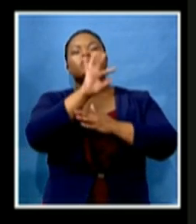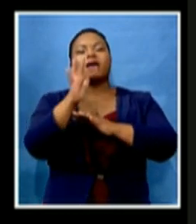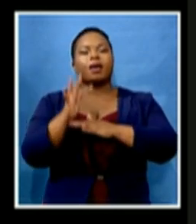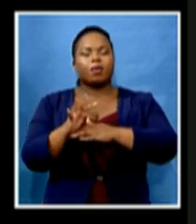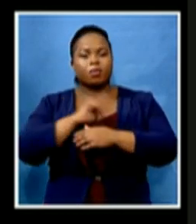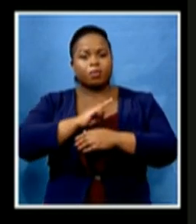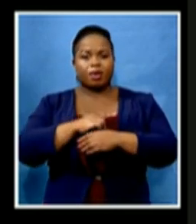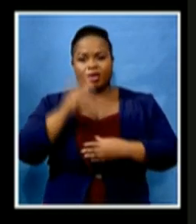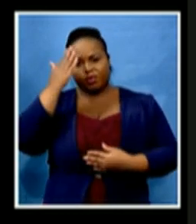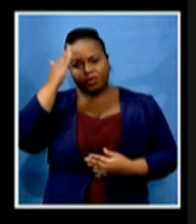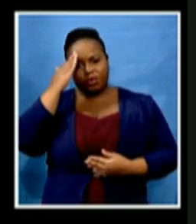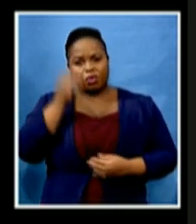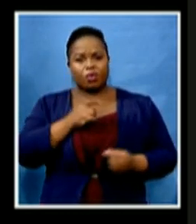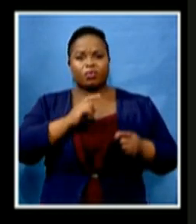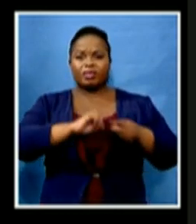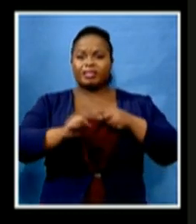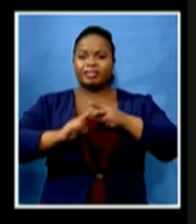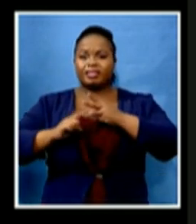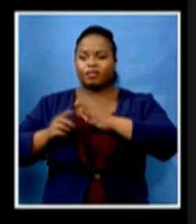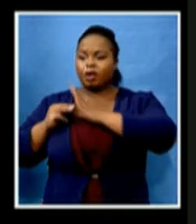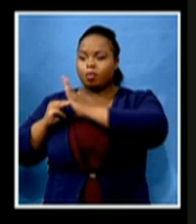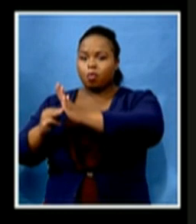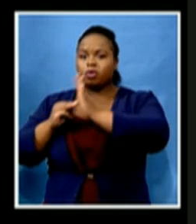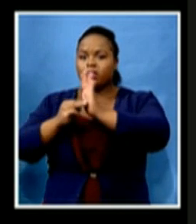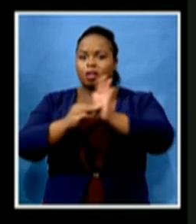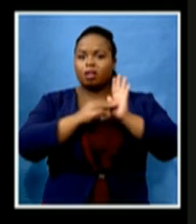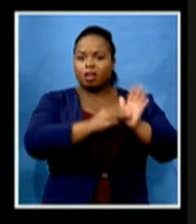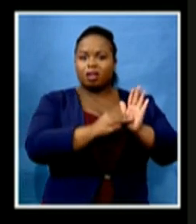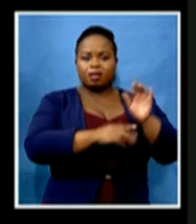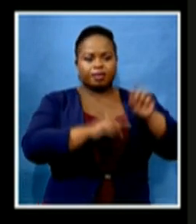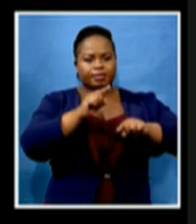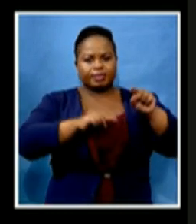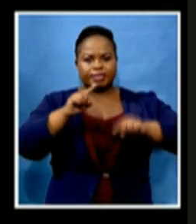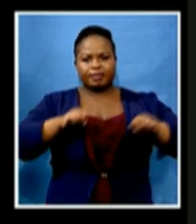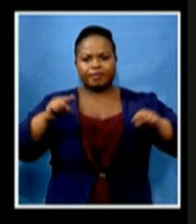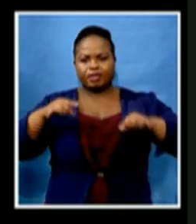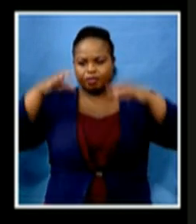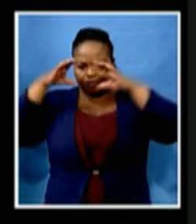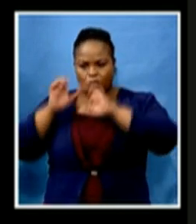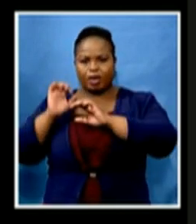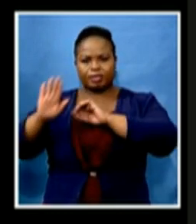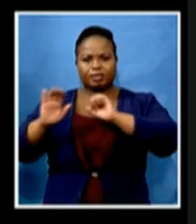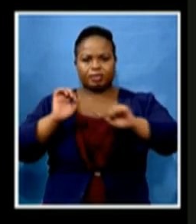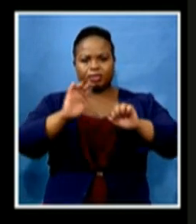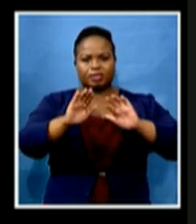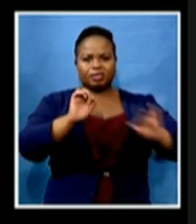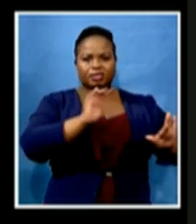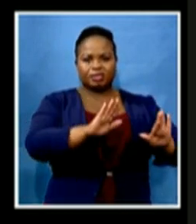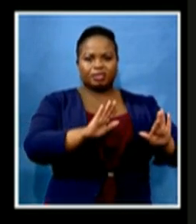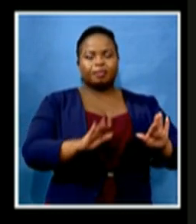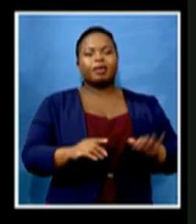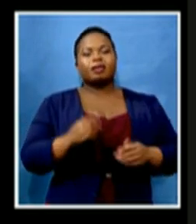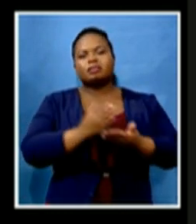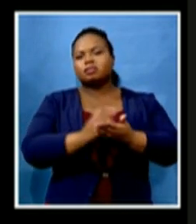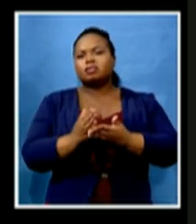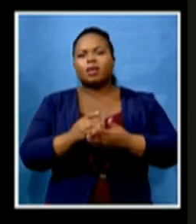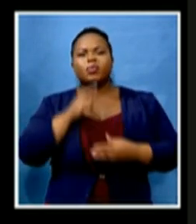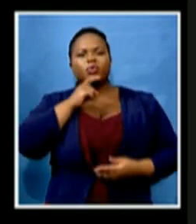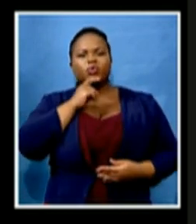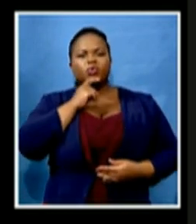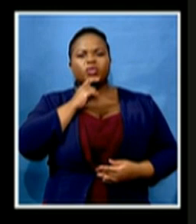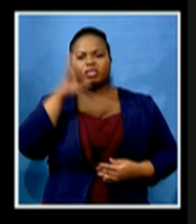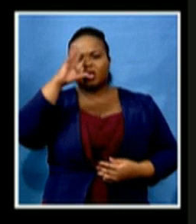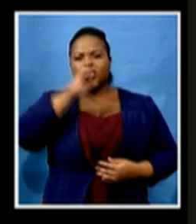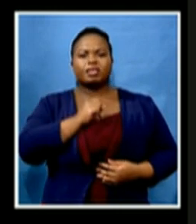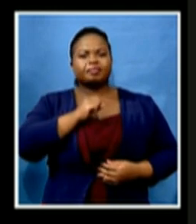different aspects of the pandemic, and many models are using different assumptions and different